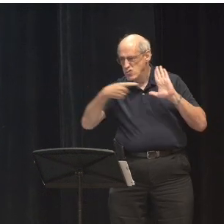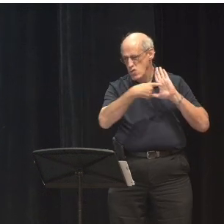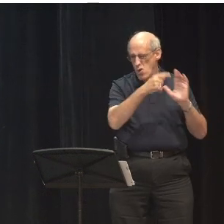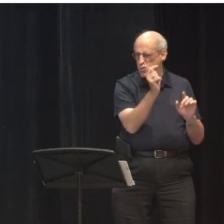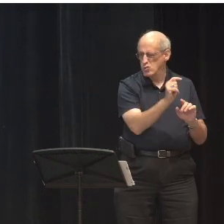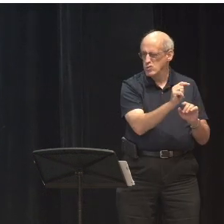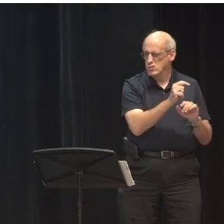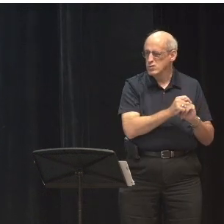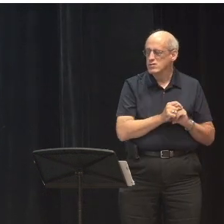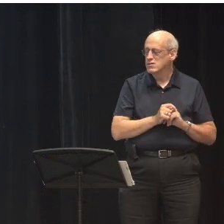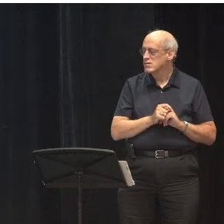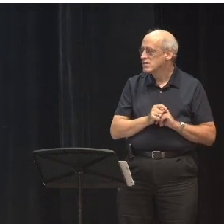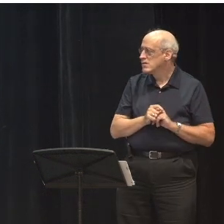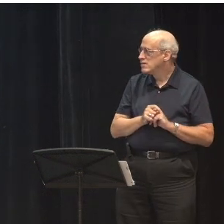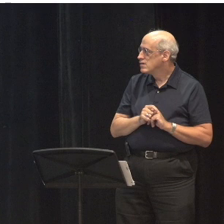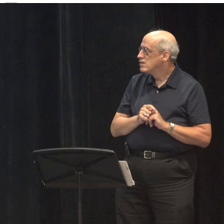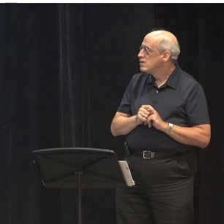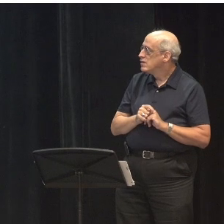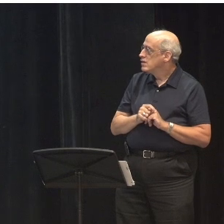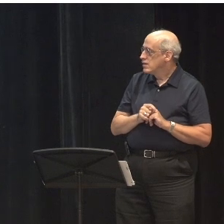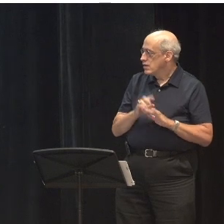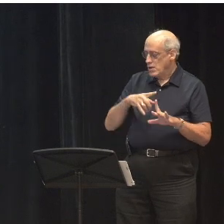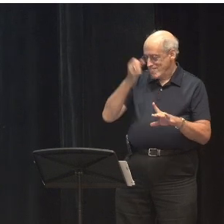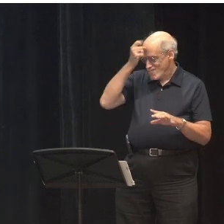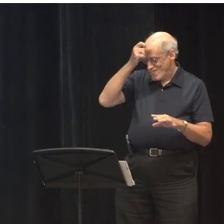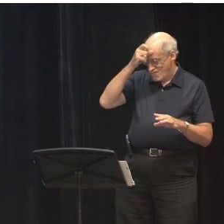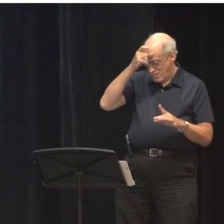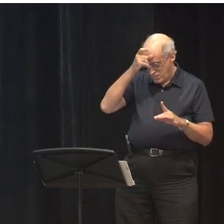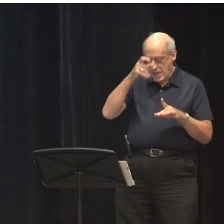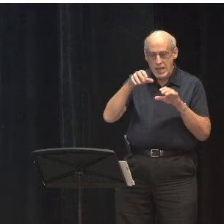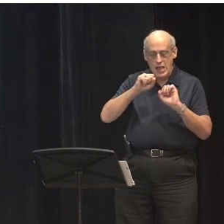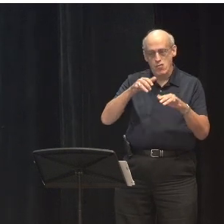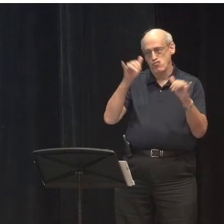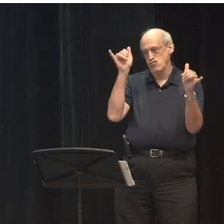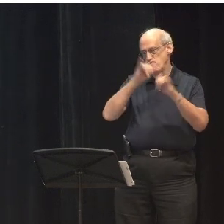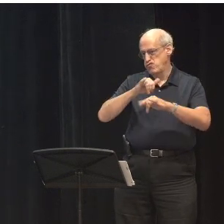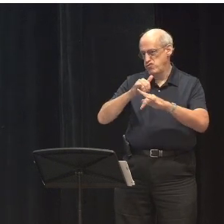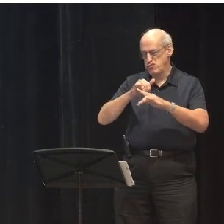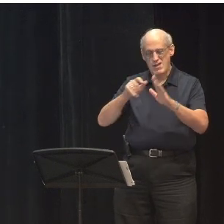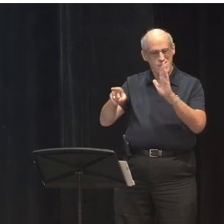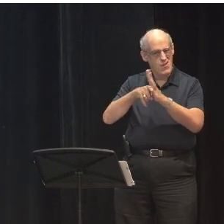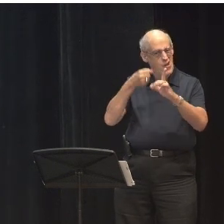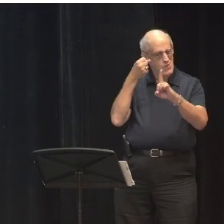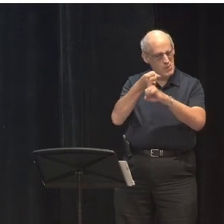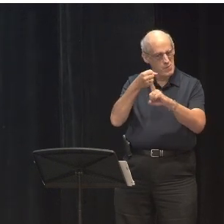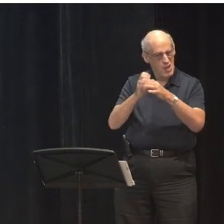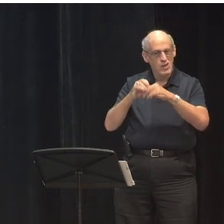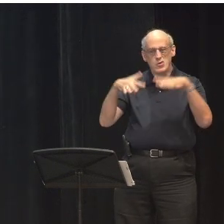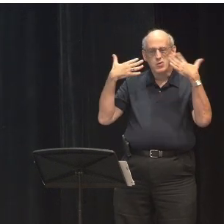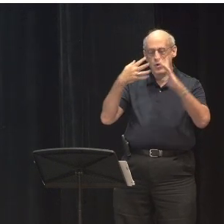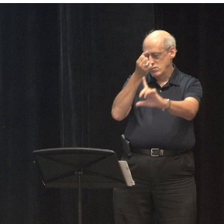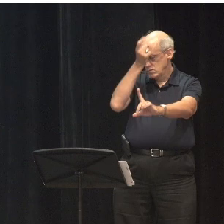I wanted you to know that we have recognized that there would be potential significant adverse impacts due to the noise